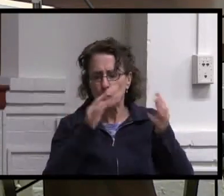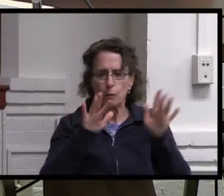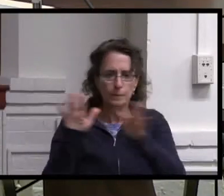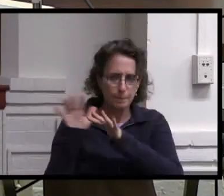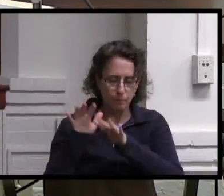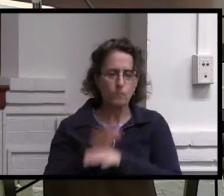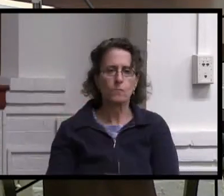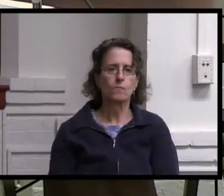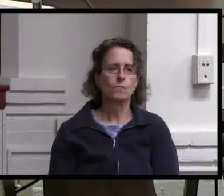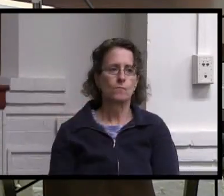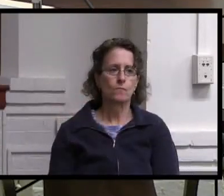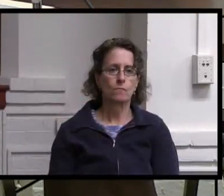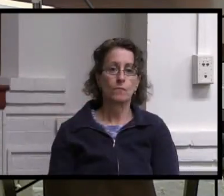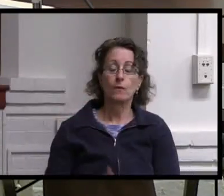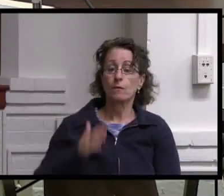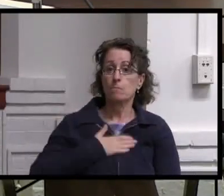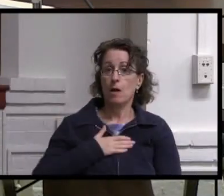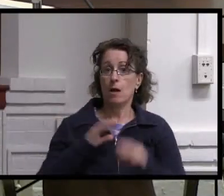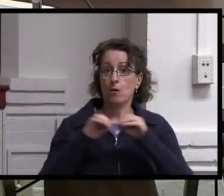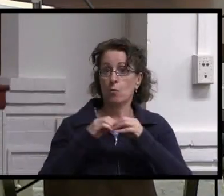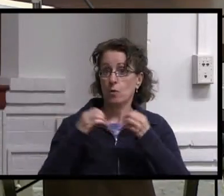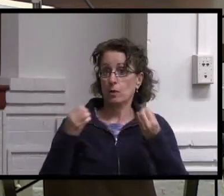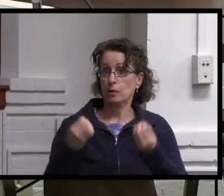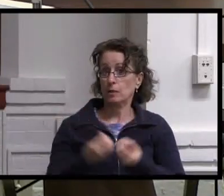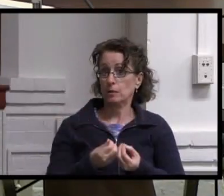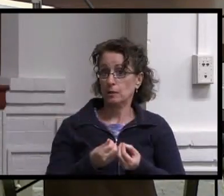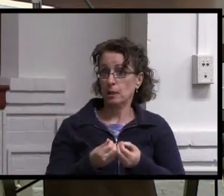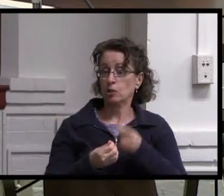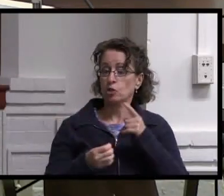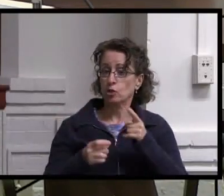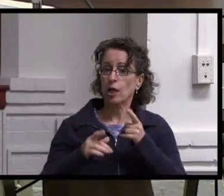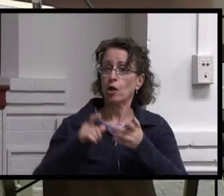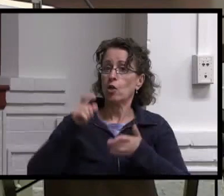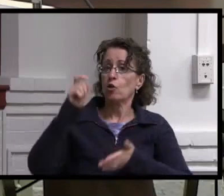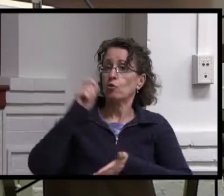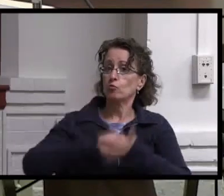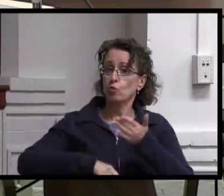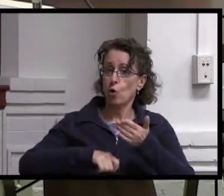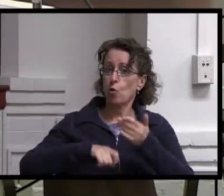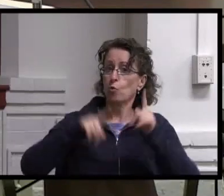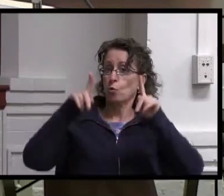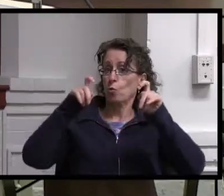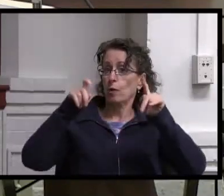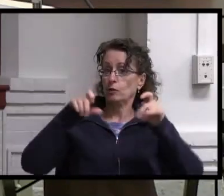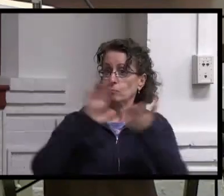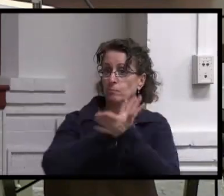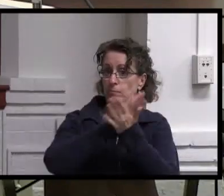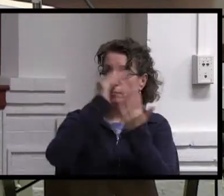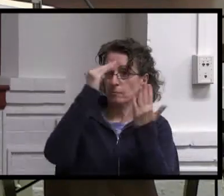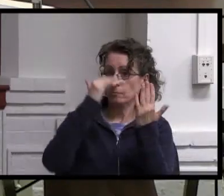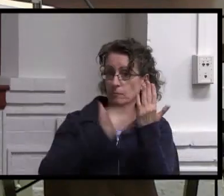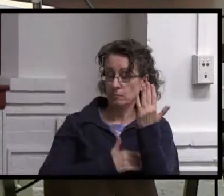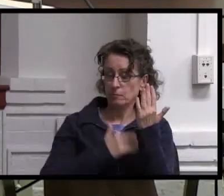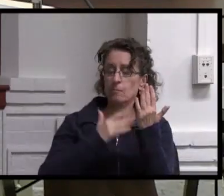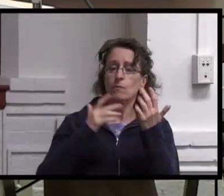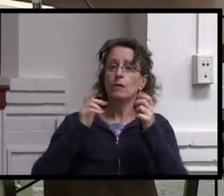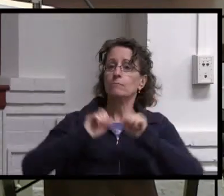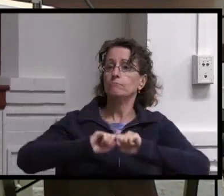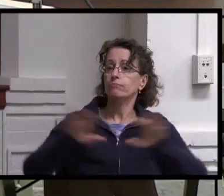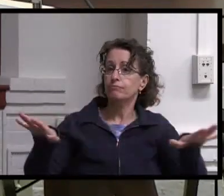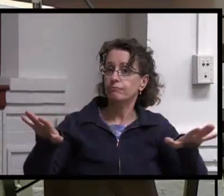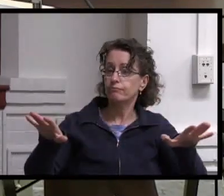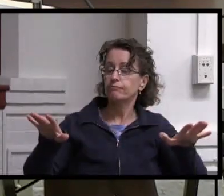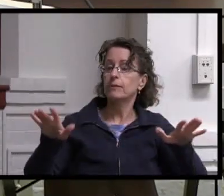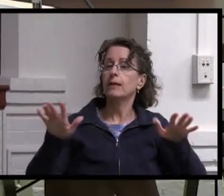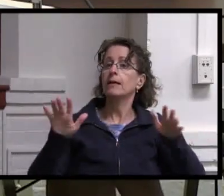managers designed and delivered a survey to get more information in hopes of grounding this conversation about panhandling. We were able to